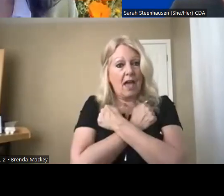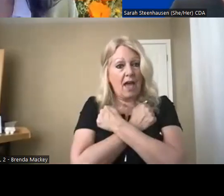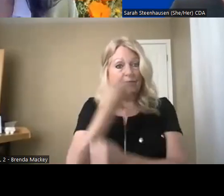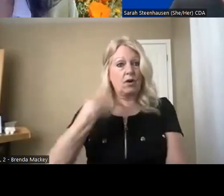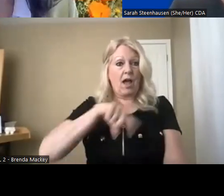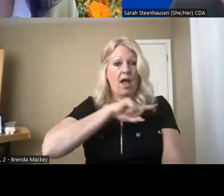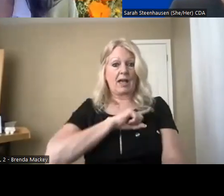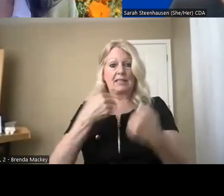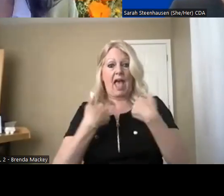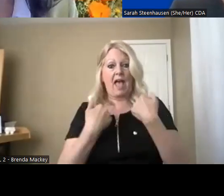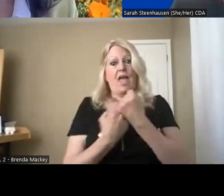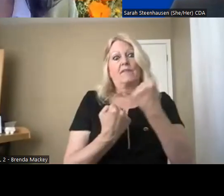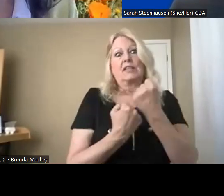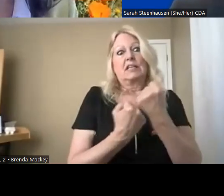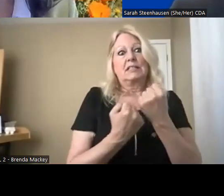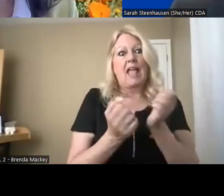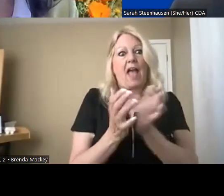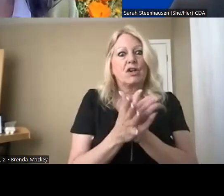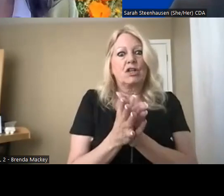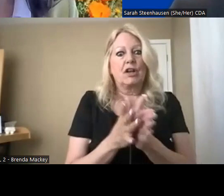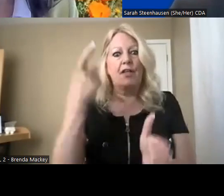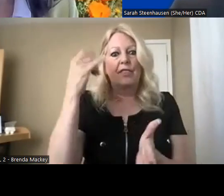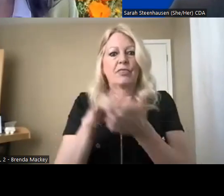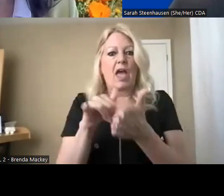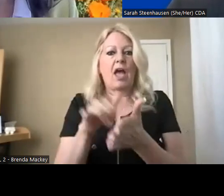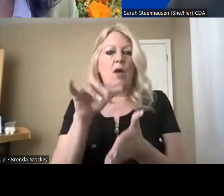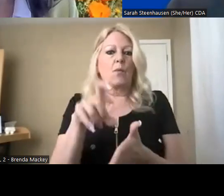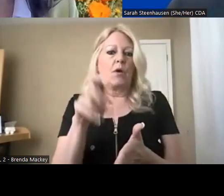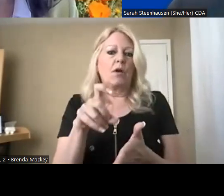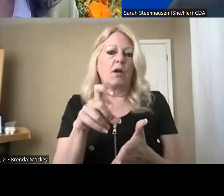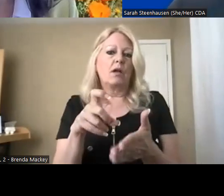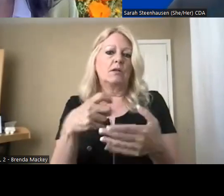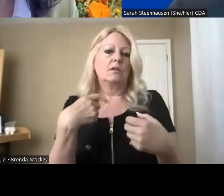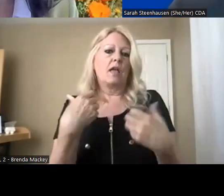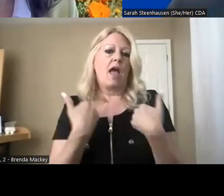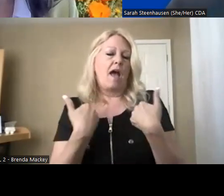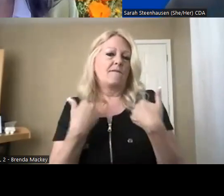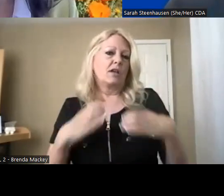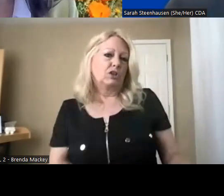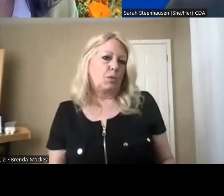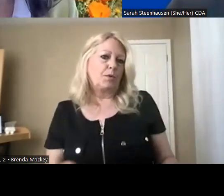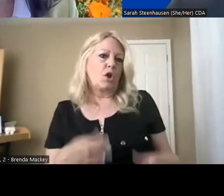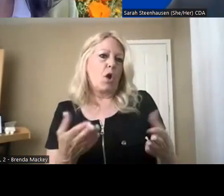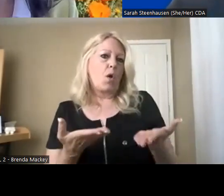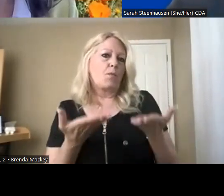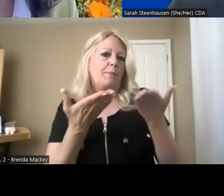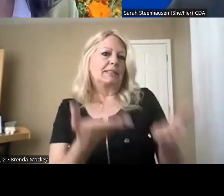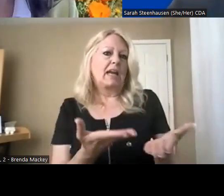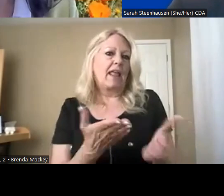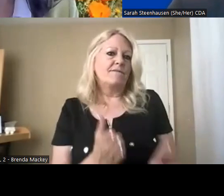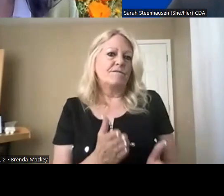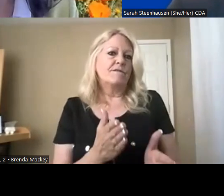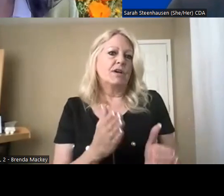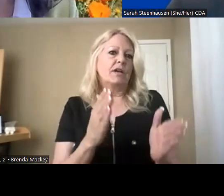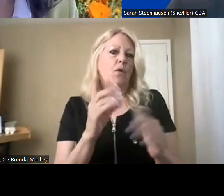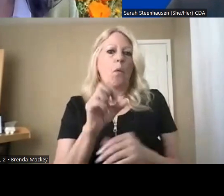effort that would push to have a consumer representative or two on